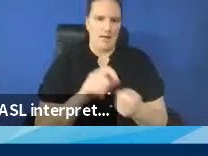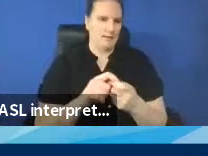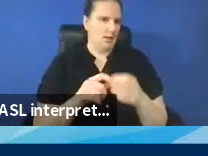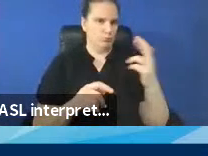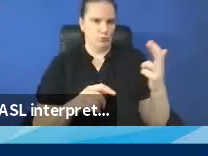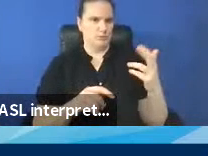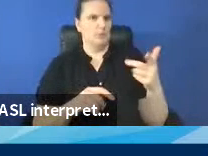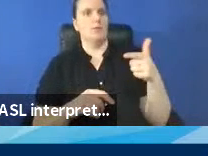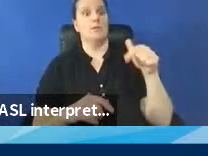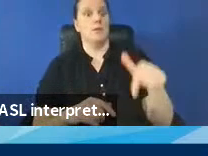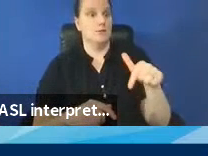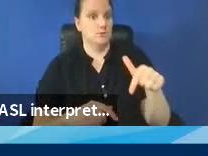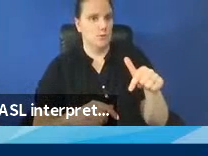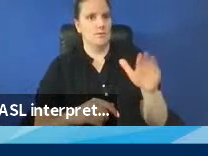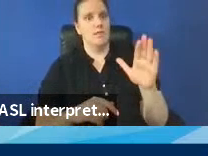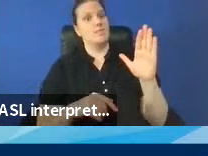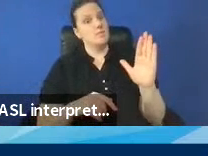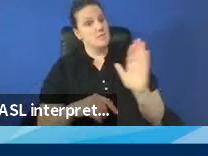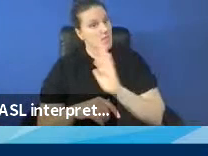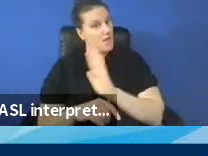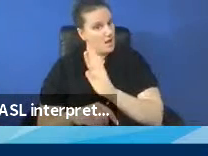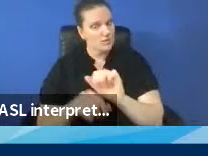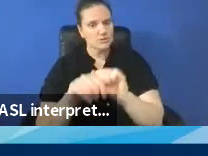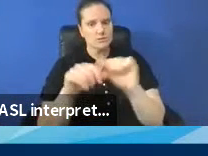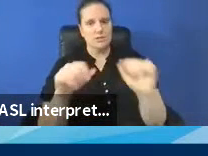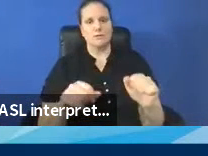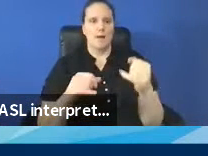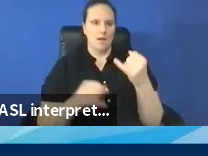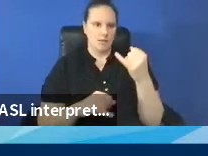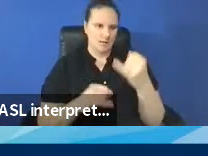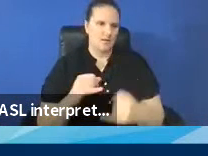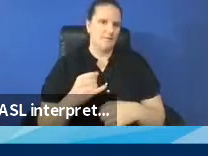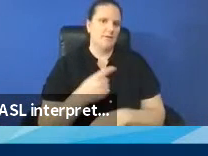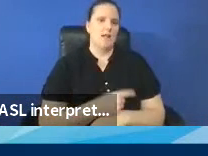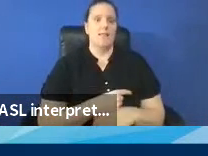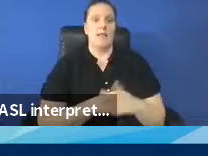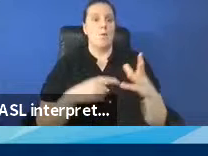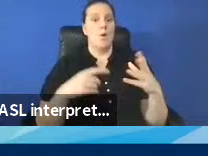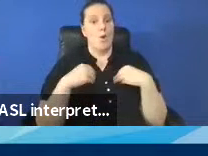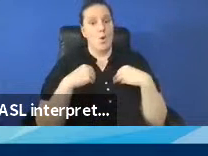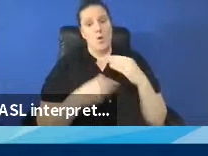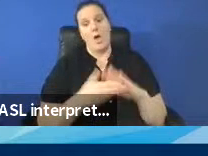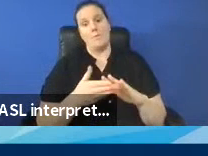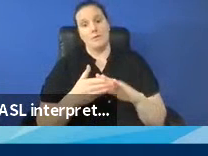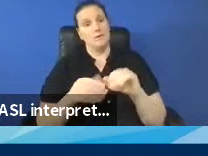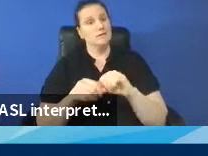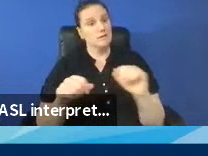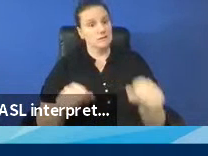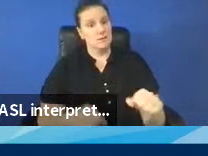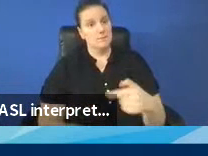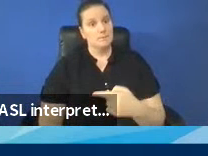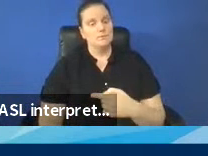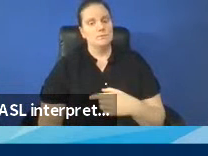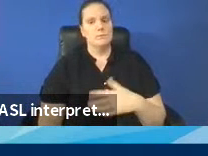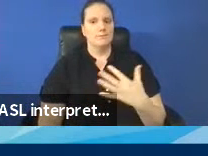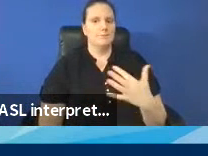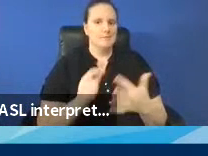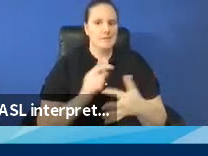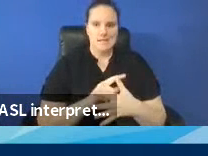because this is going to be their system at the end of the day. They will own and operate this system. The details of that